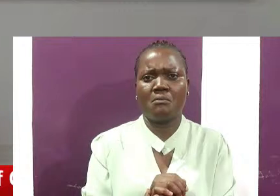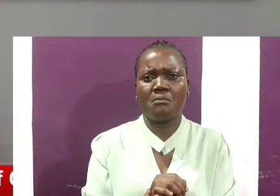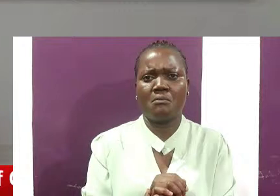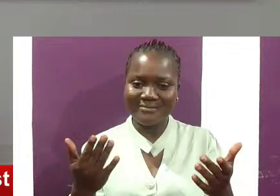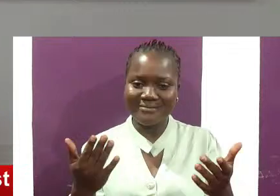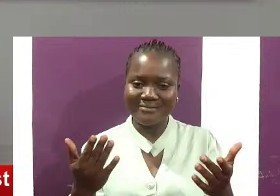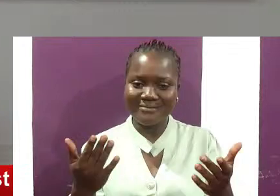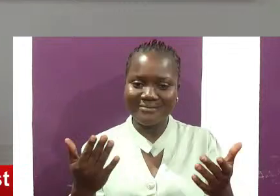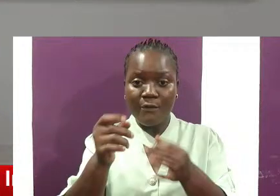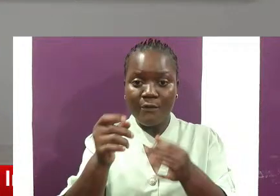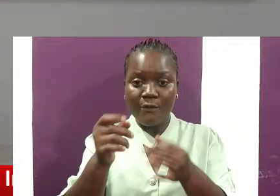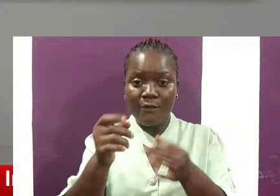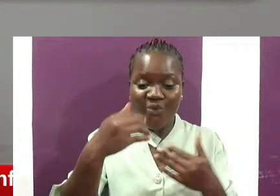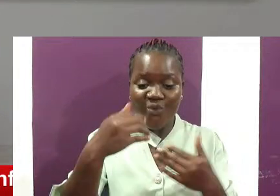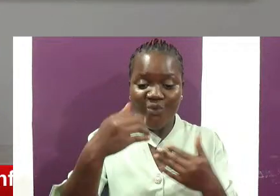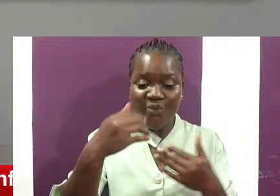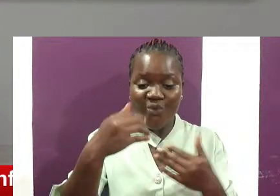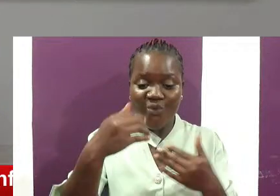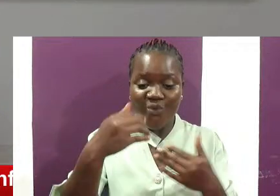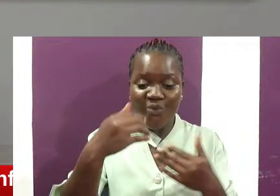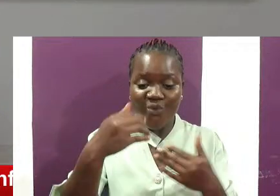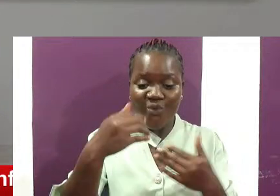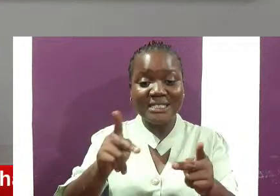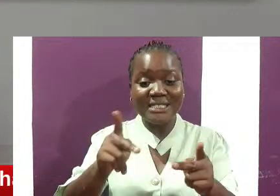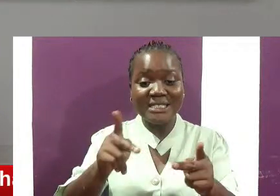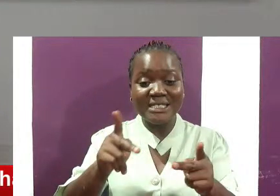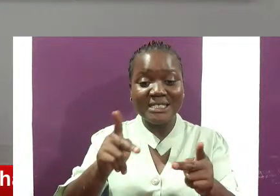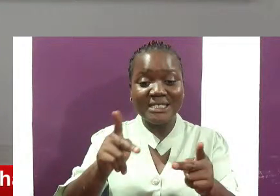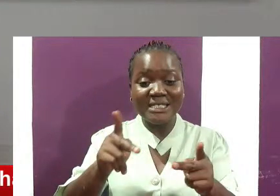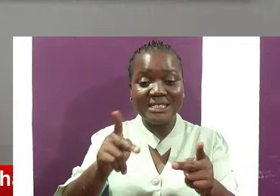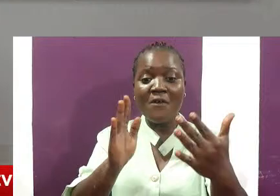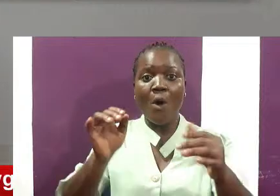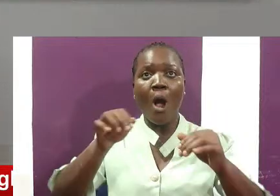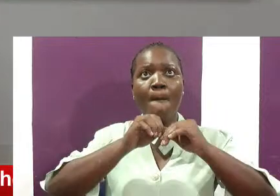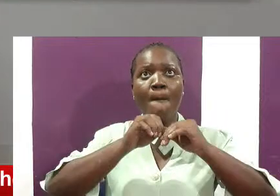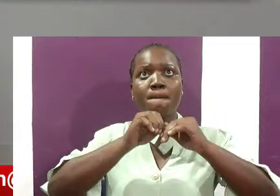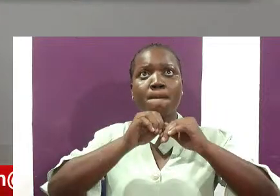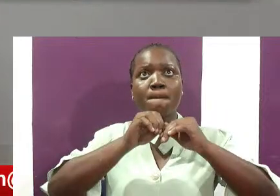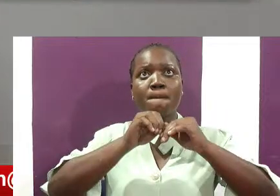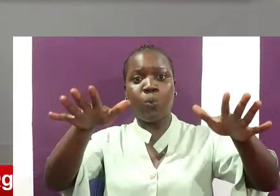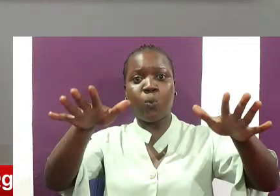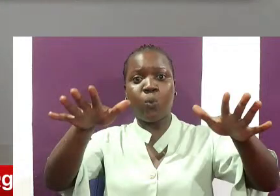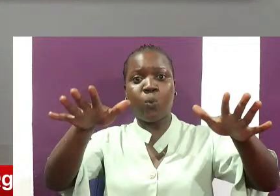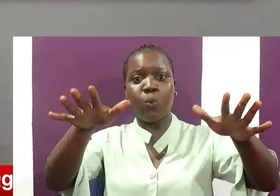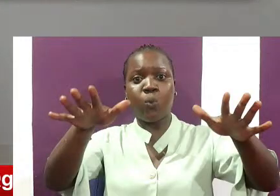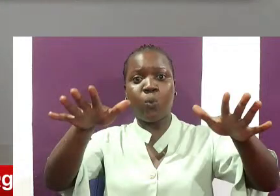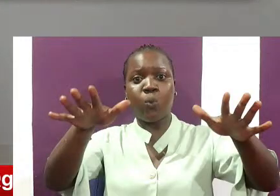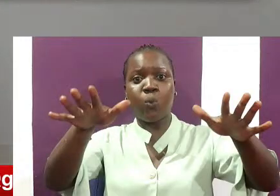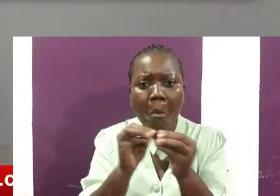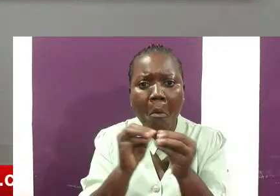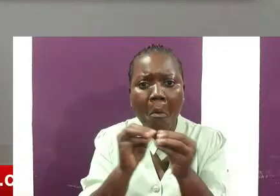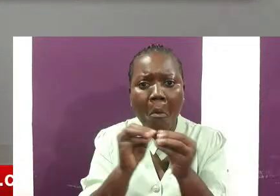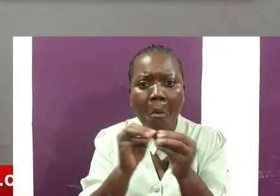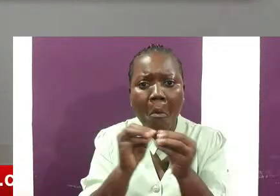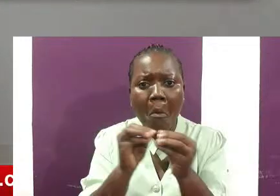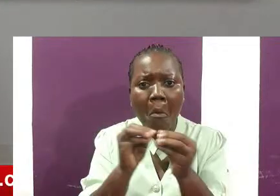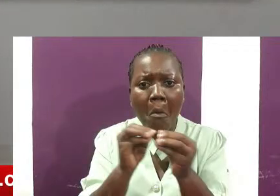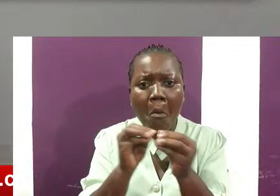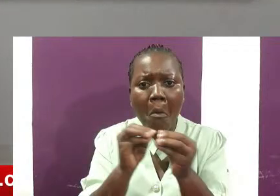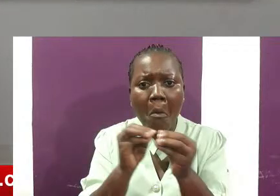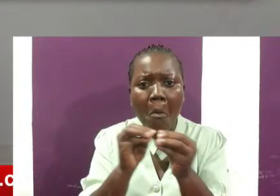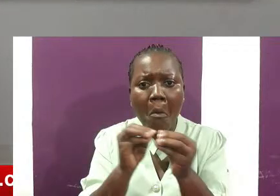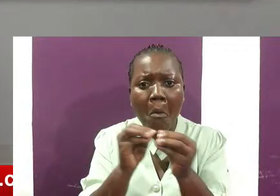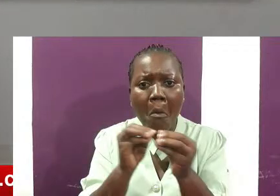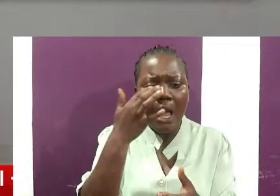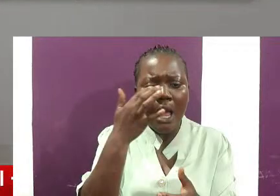ko gina nipa dom se anim de a ene na eye de ye hwehwe firi won so nelson. Despite the power that these